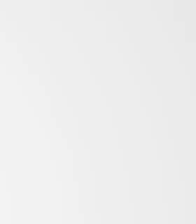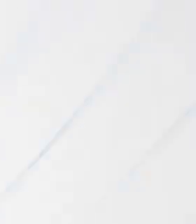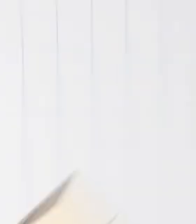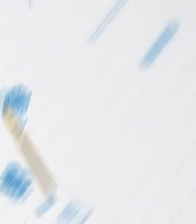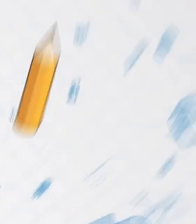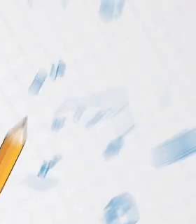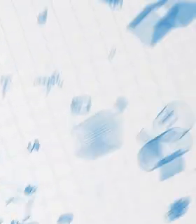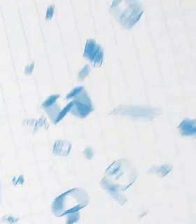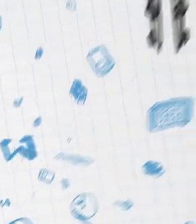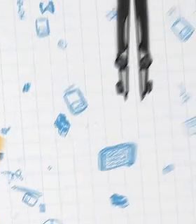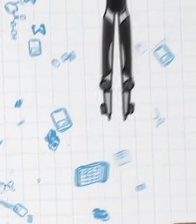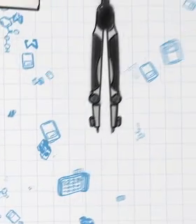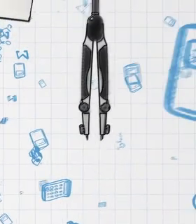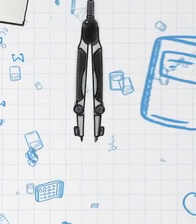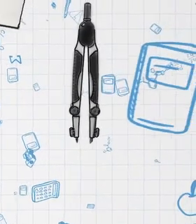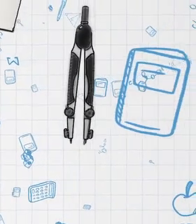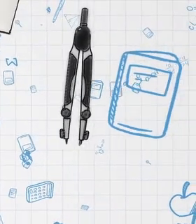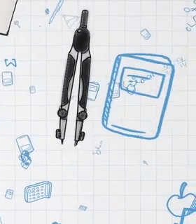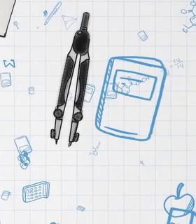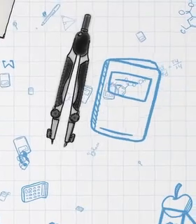Zoshi.